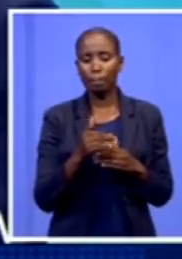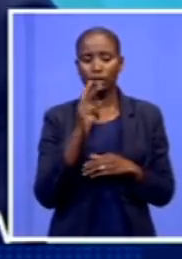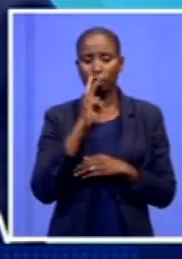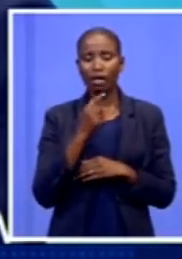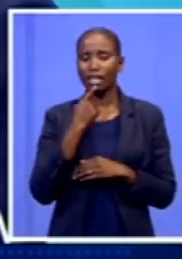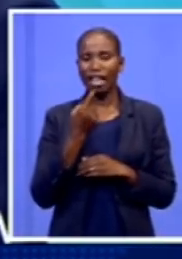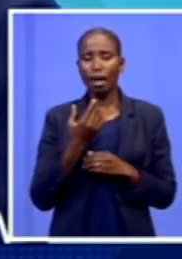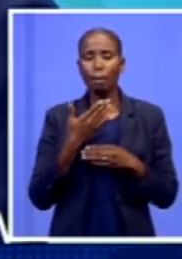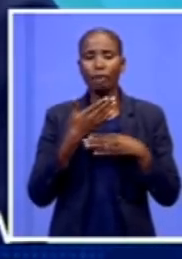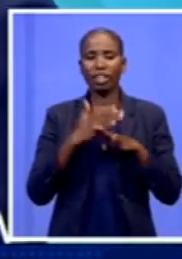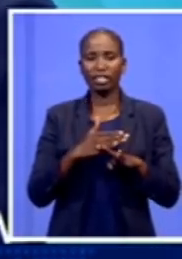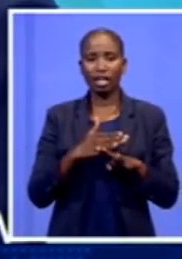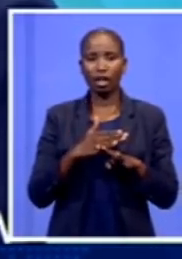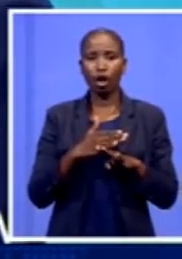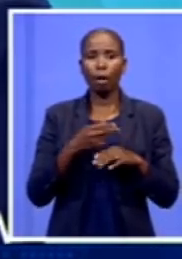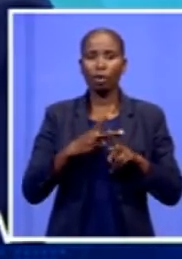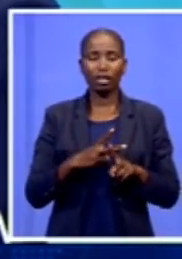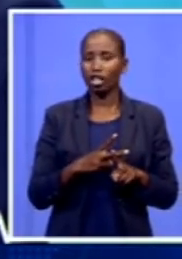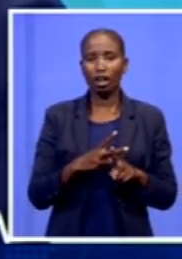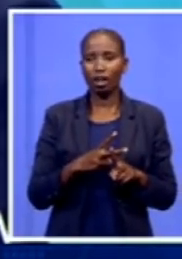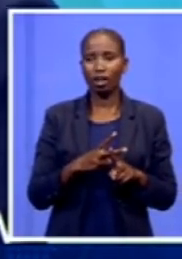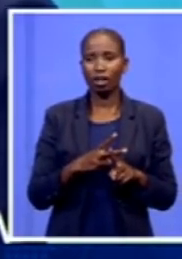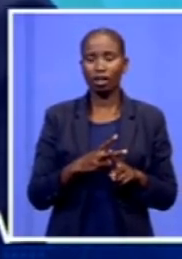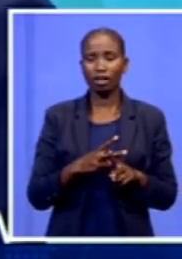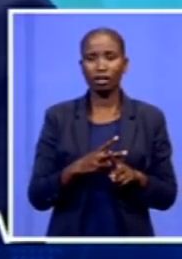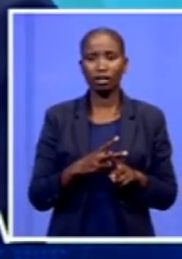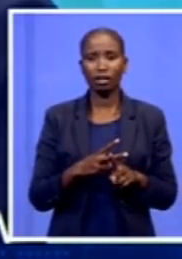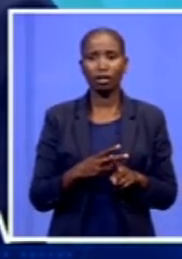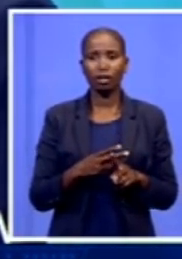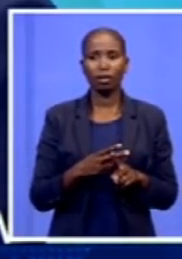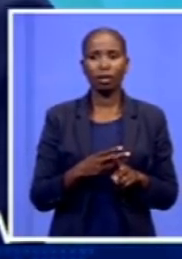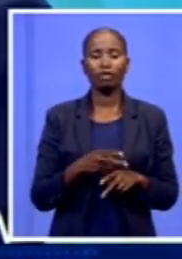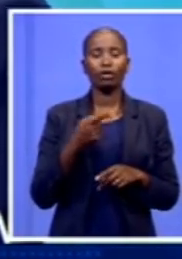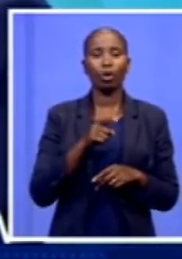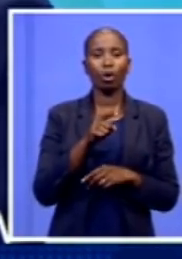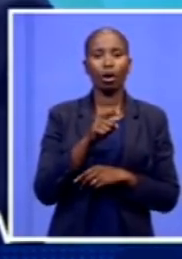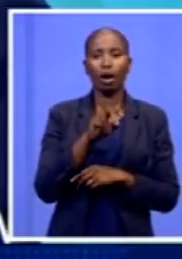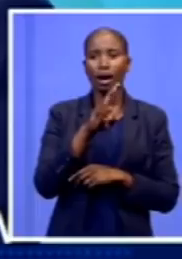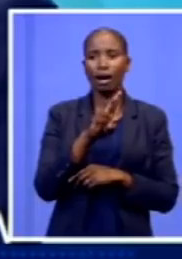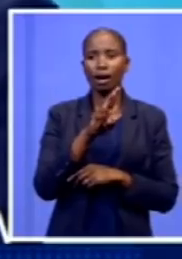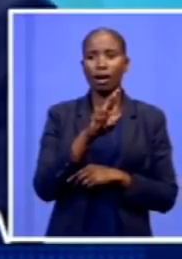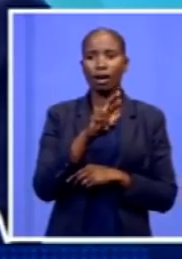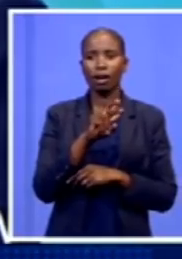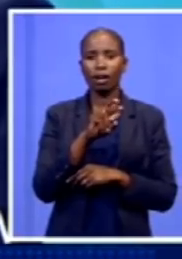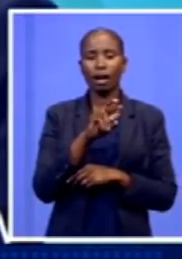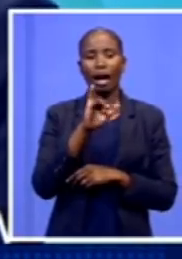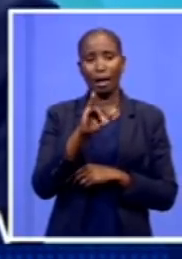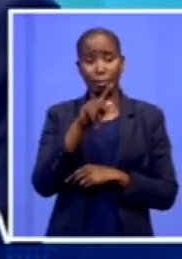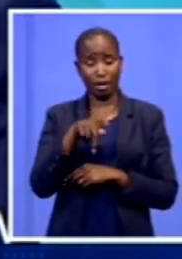transfer being made. We need people in the factories so that you know where the money can be